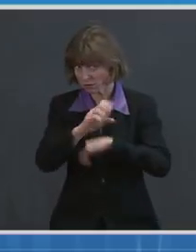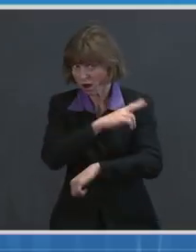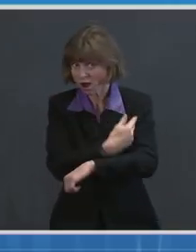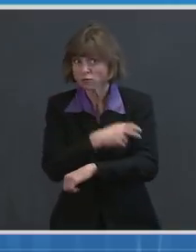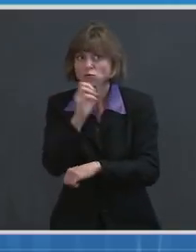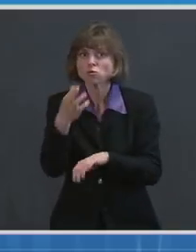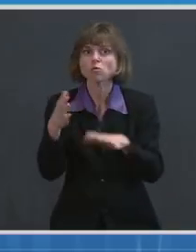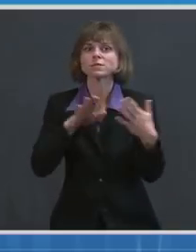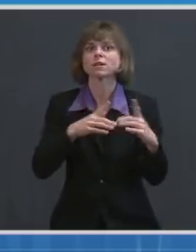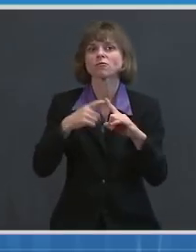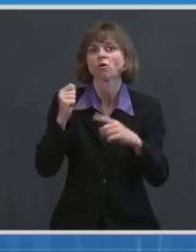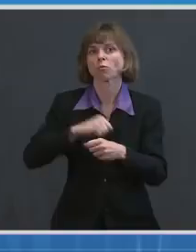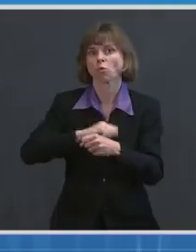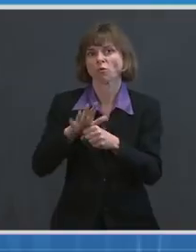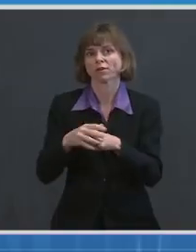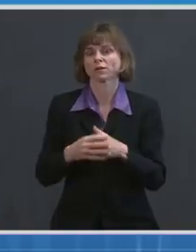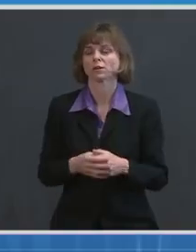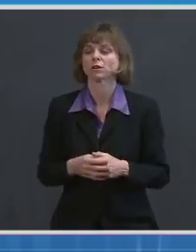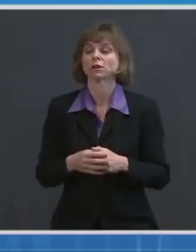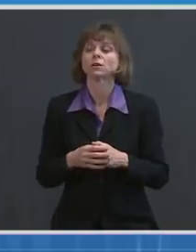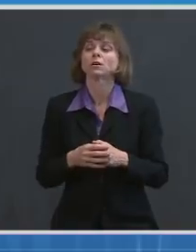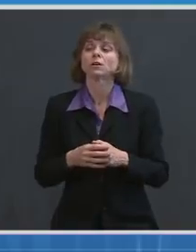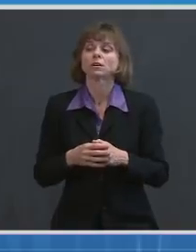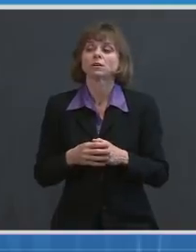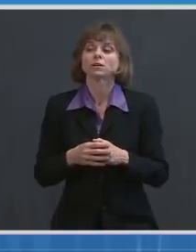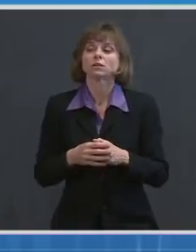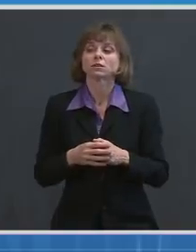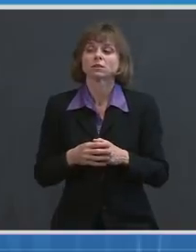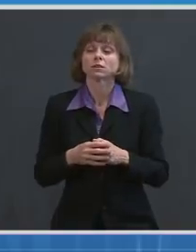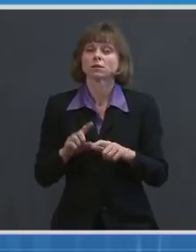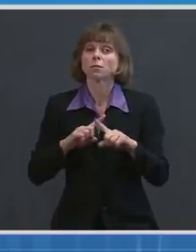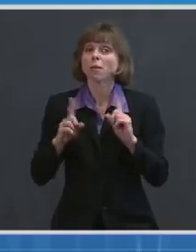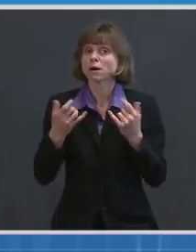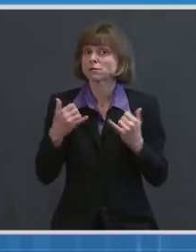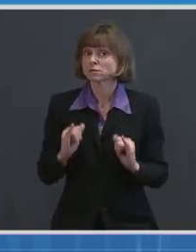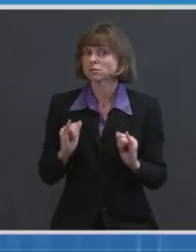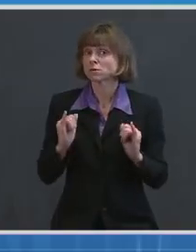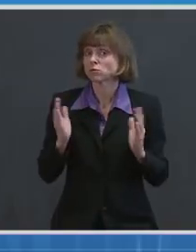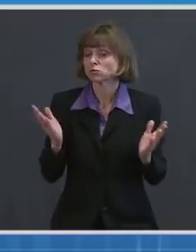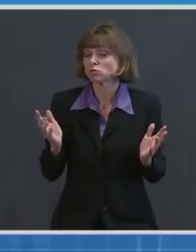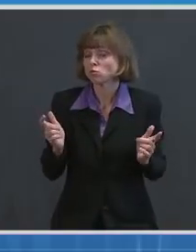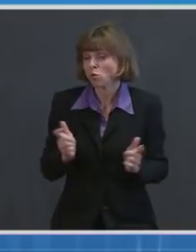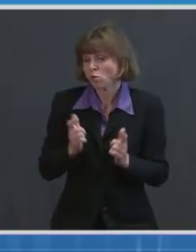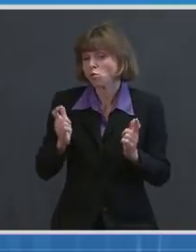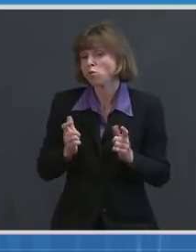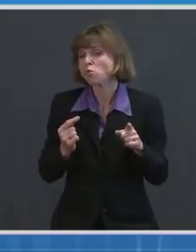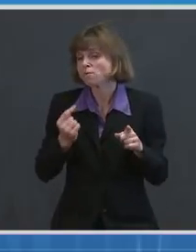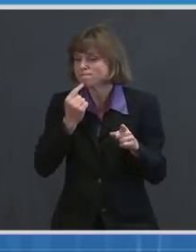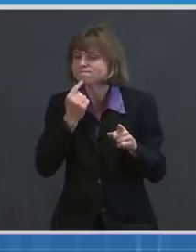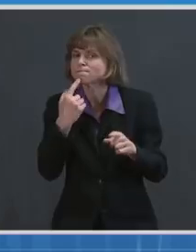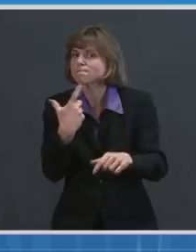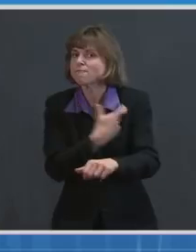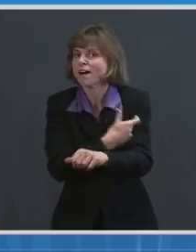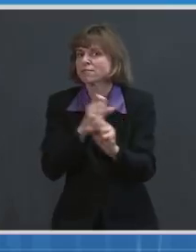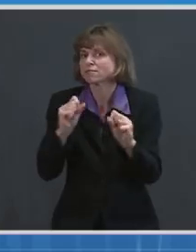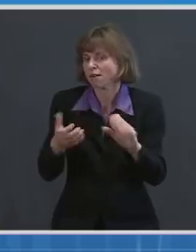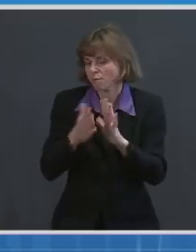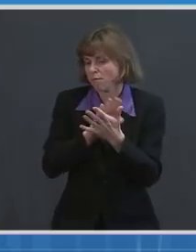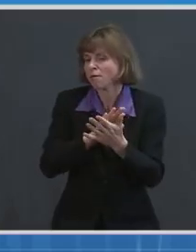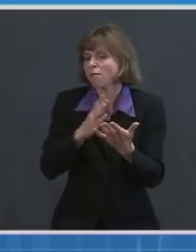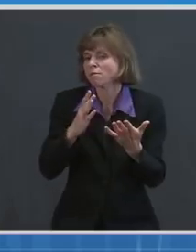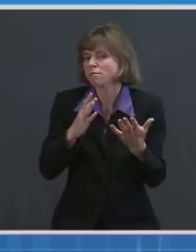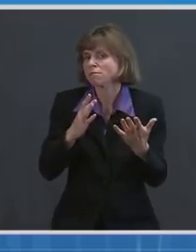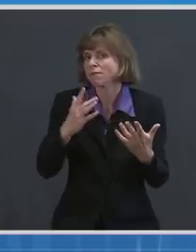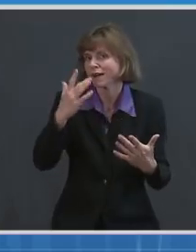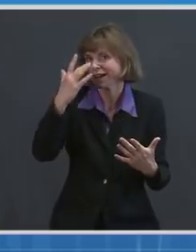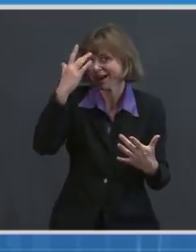from COVID-19. However, there is still a small risk that vaccinated people could become infected with